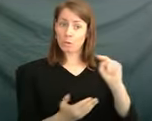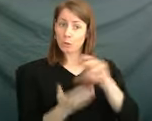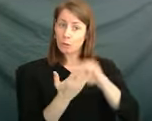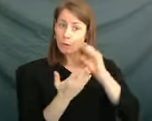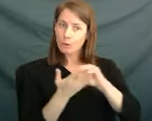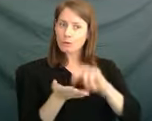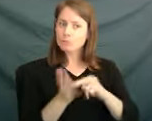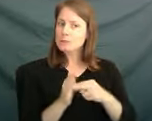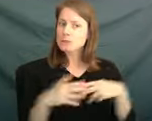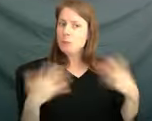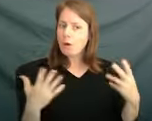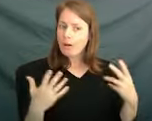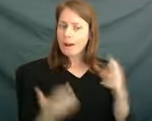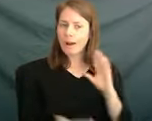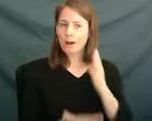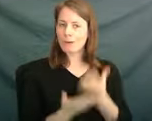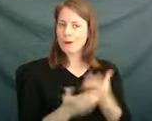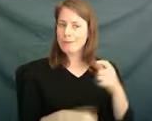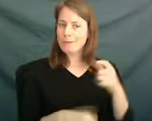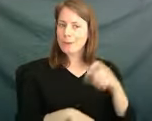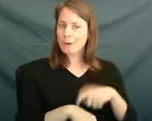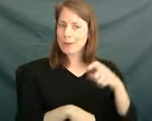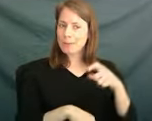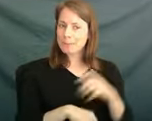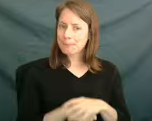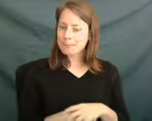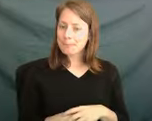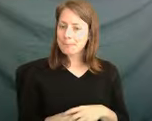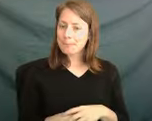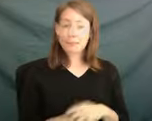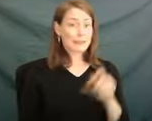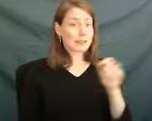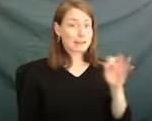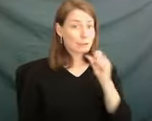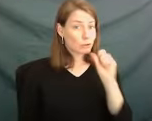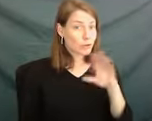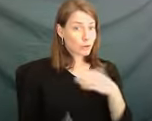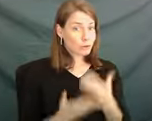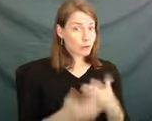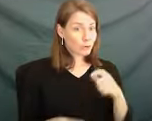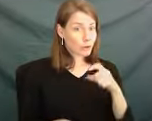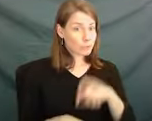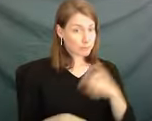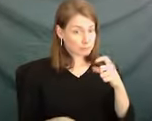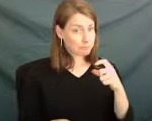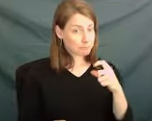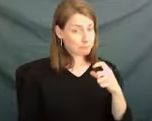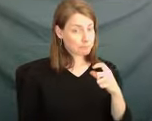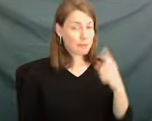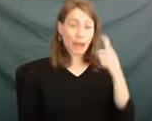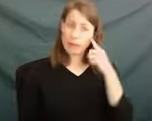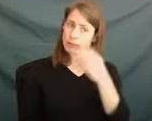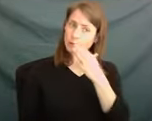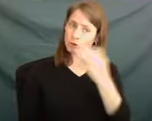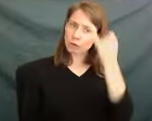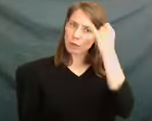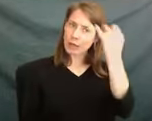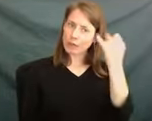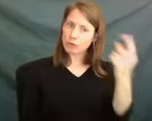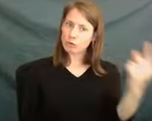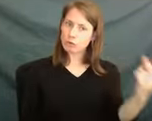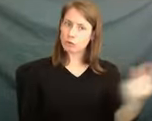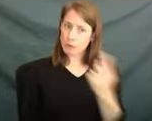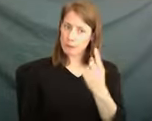If you didn't arrive on time, then I think it's good that you come in and you apologise, which Michael did. So that's fine. Okay, so everyone get the